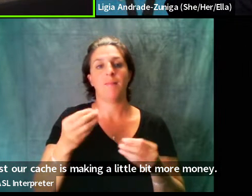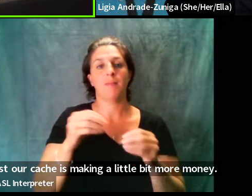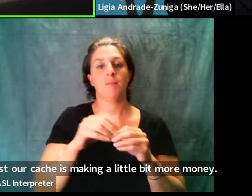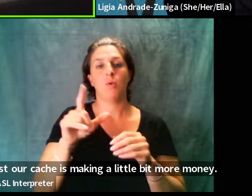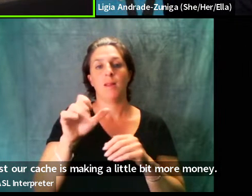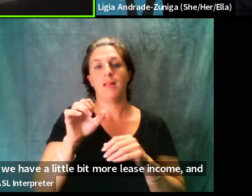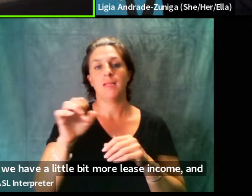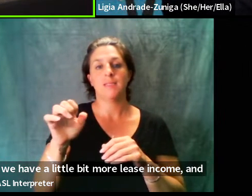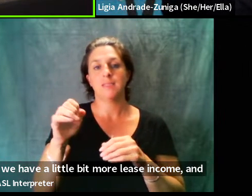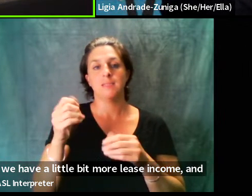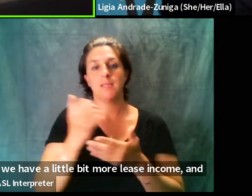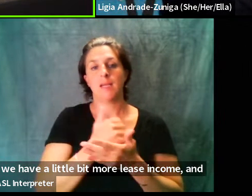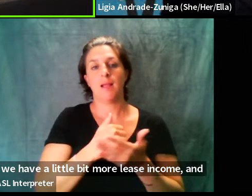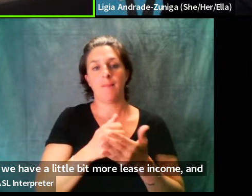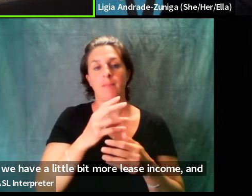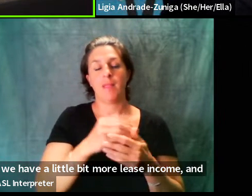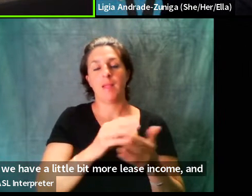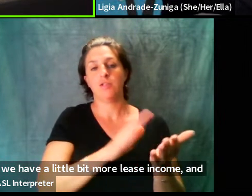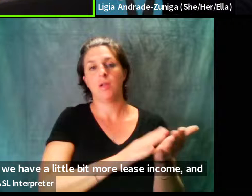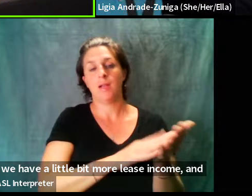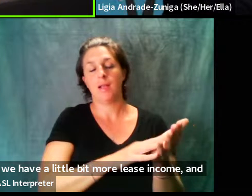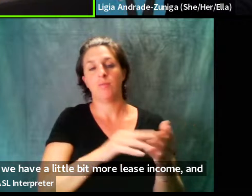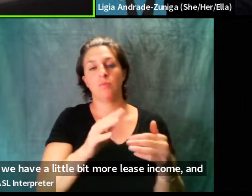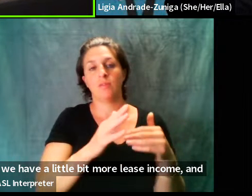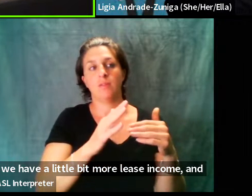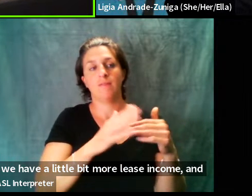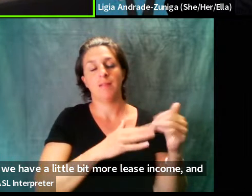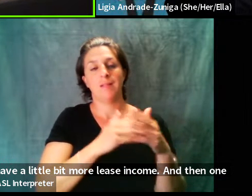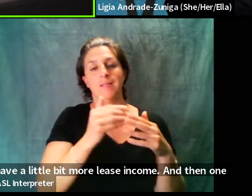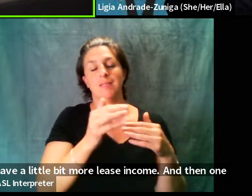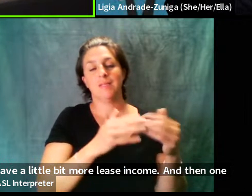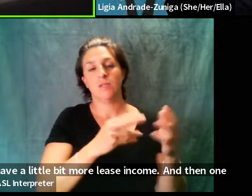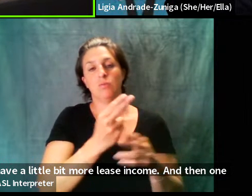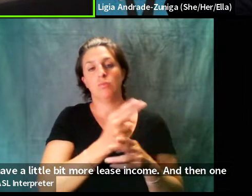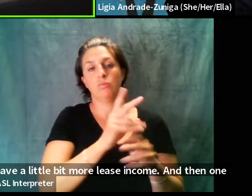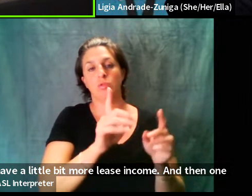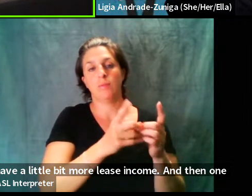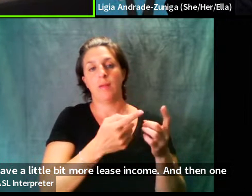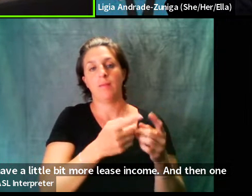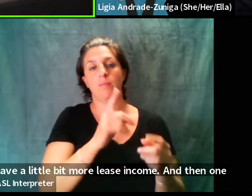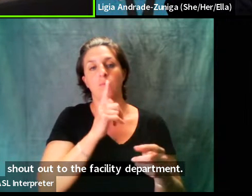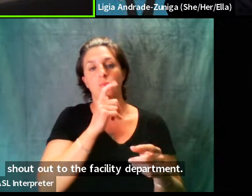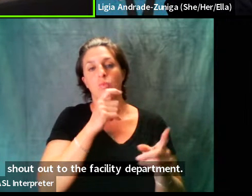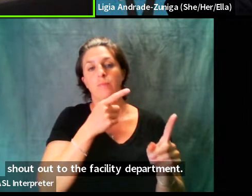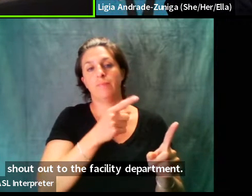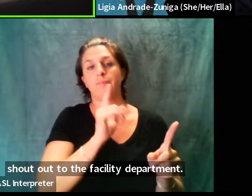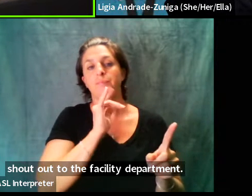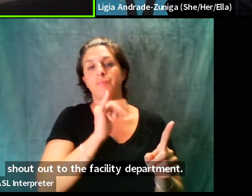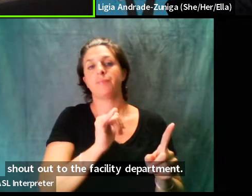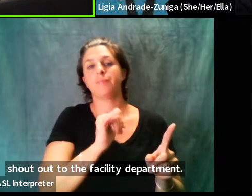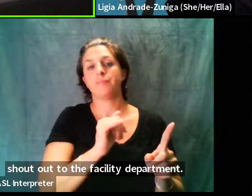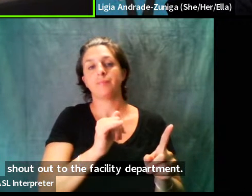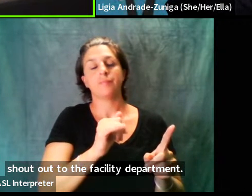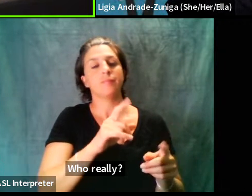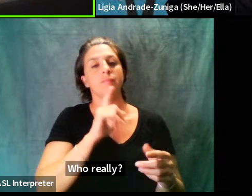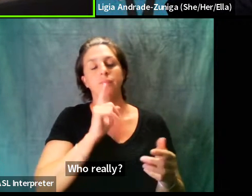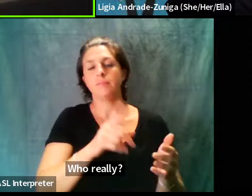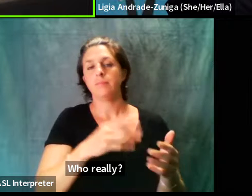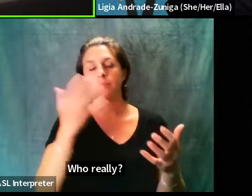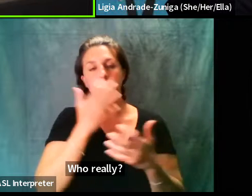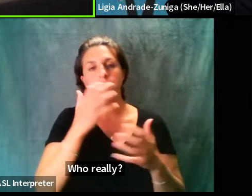And then one shout out to the facility use department, who really knocked it out of the park this